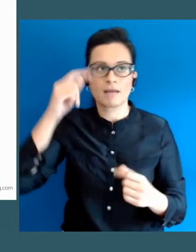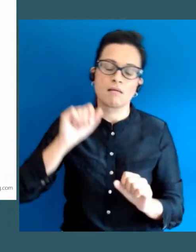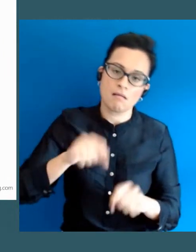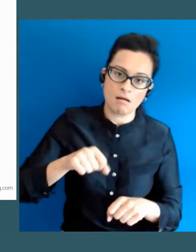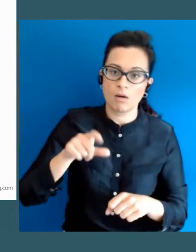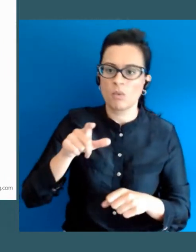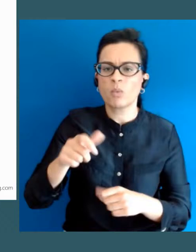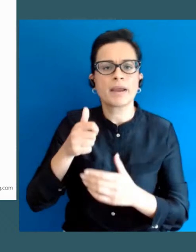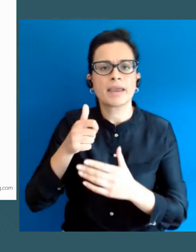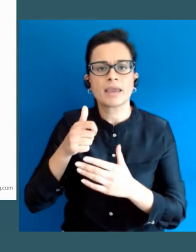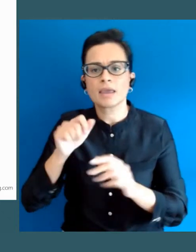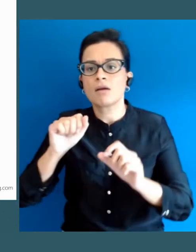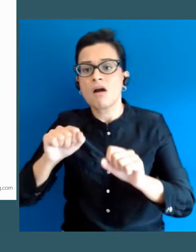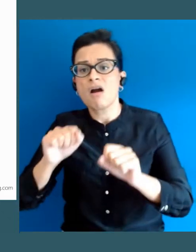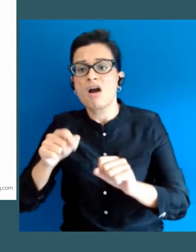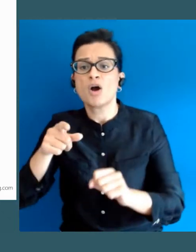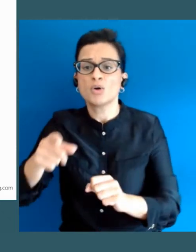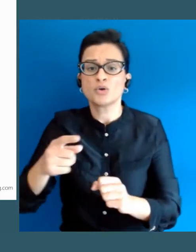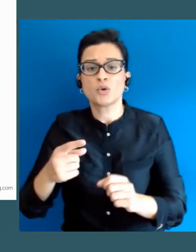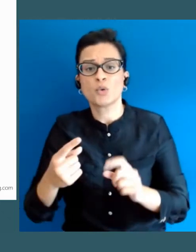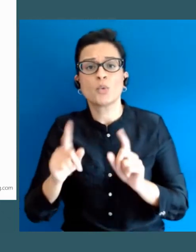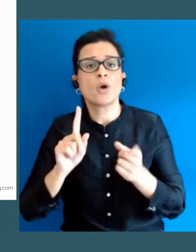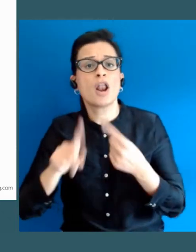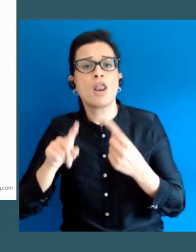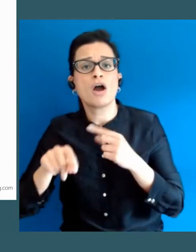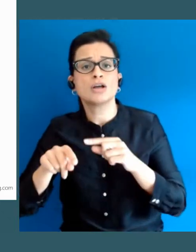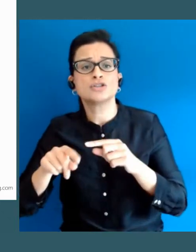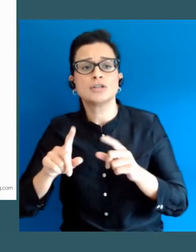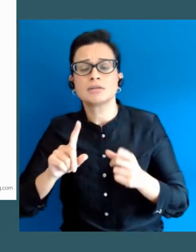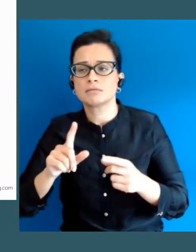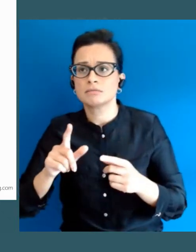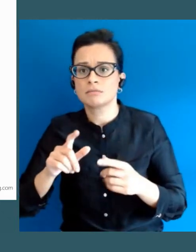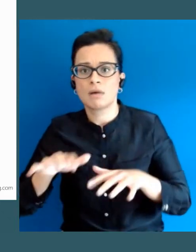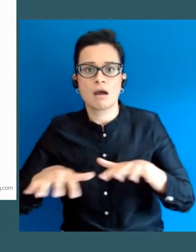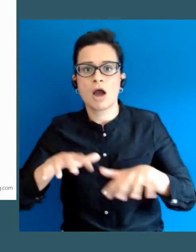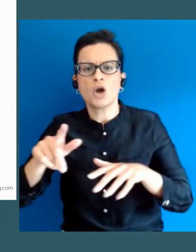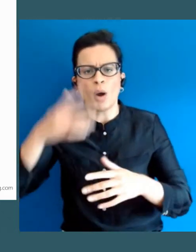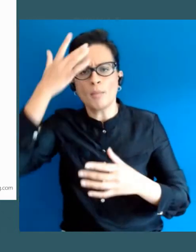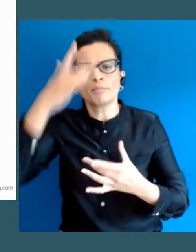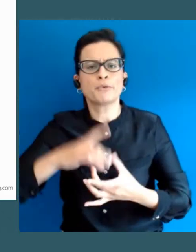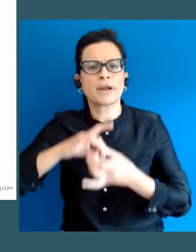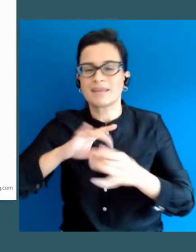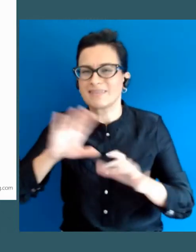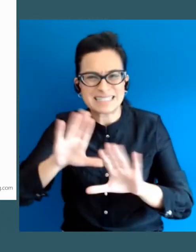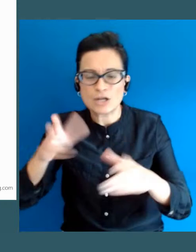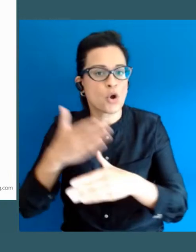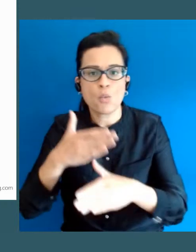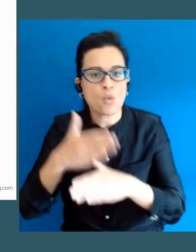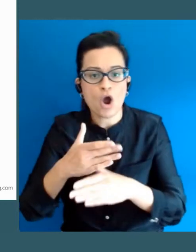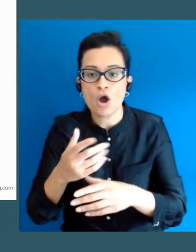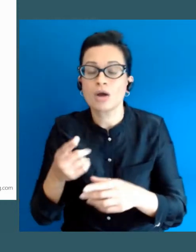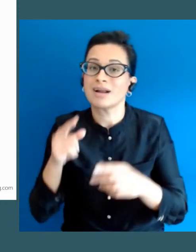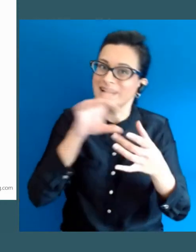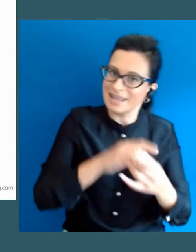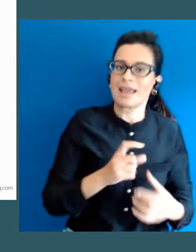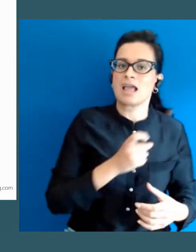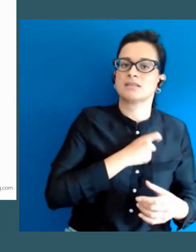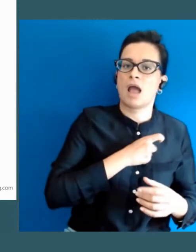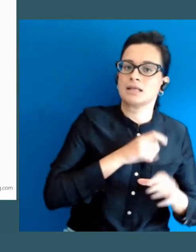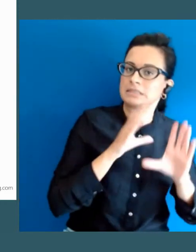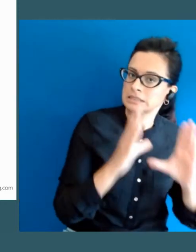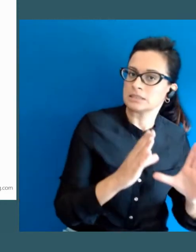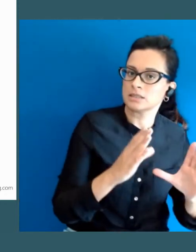that when you're having an allergic reaction, you try mindful breathing. That's not going to work. But it's just about being familiar with